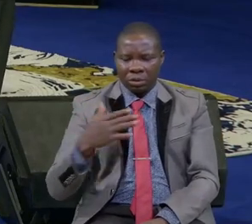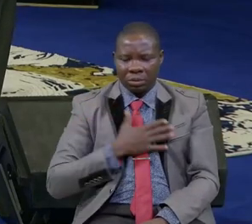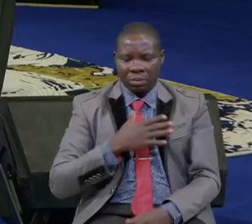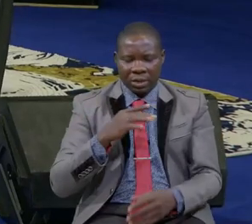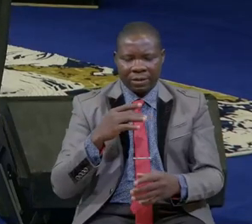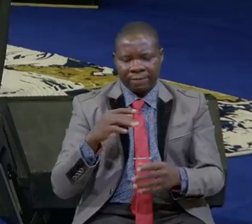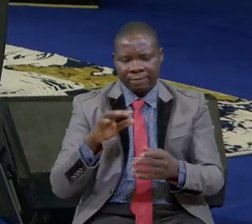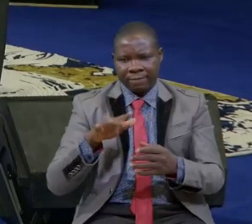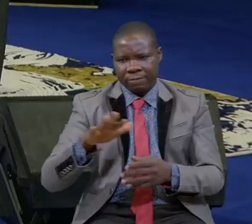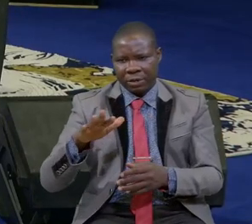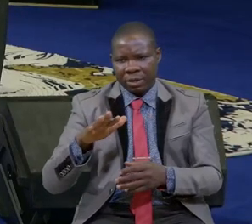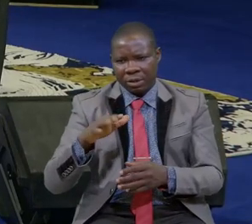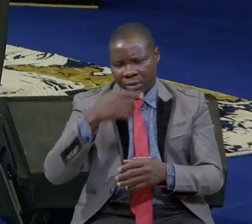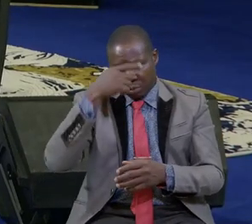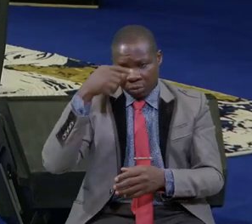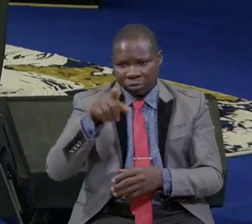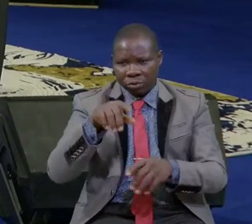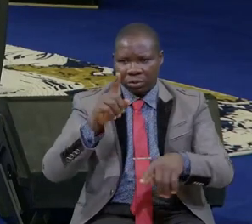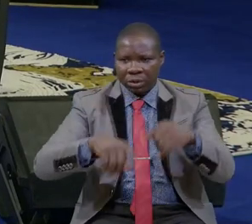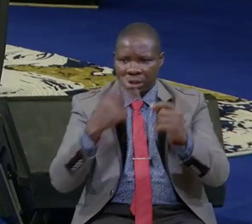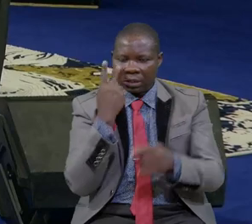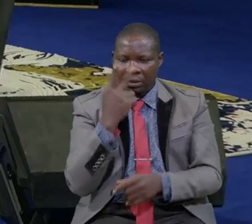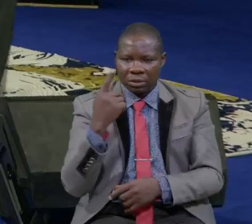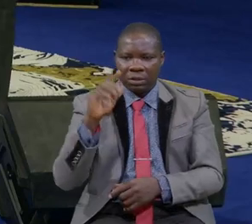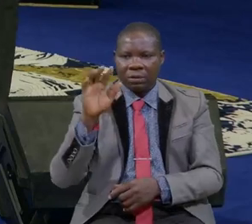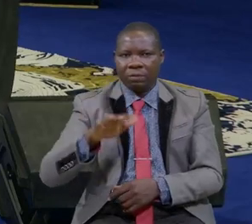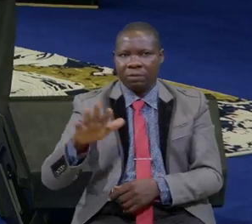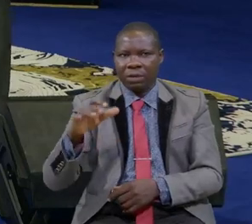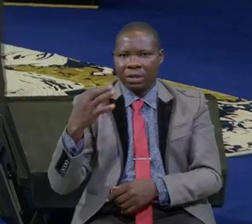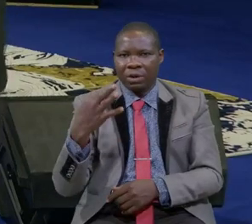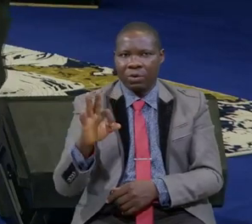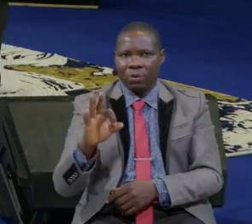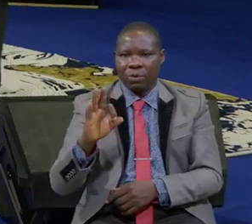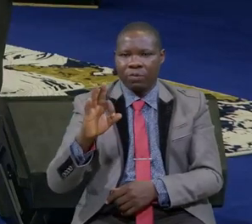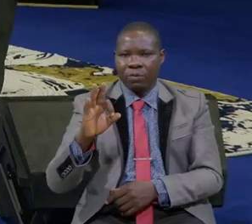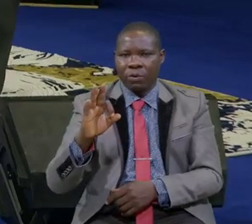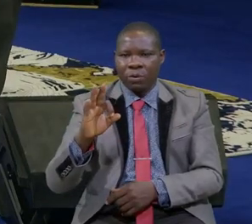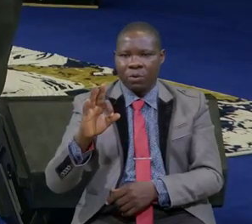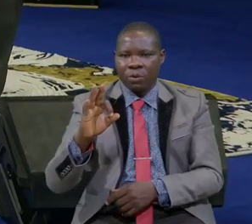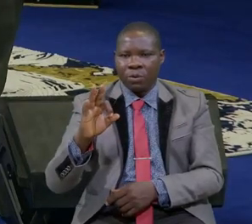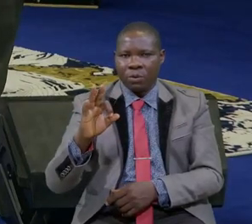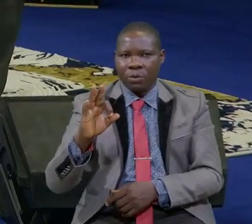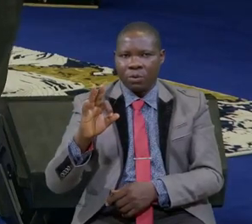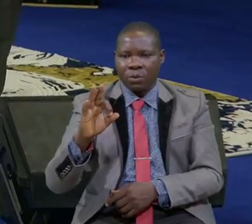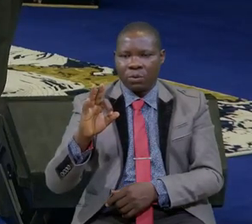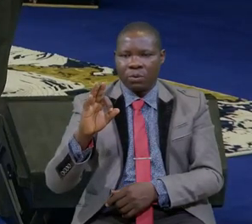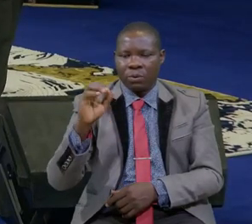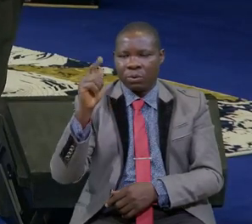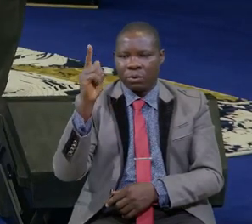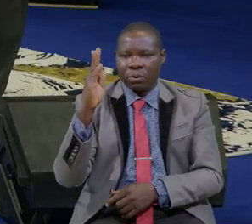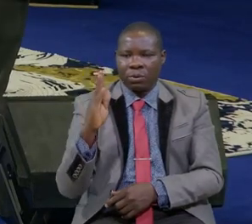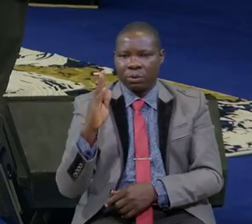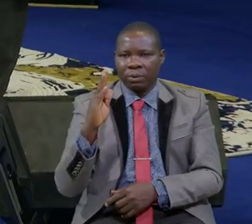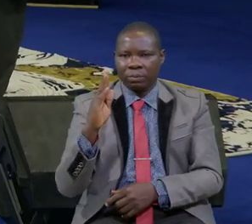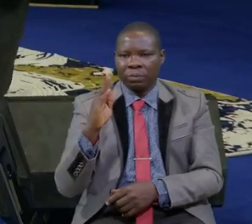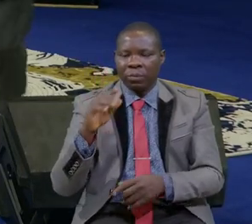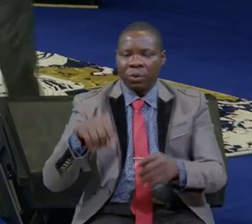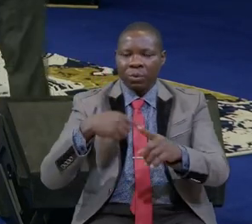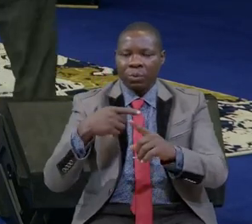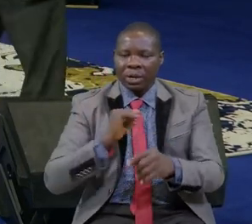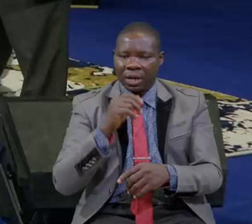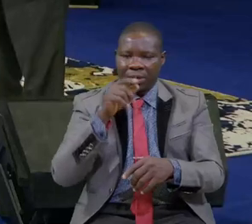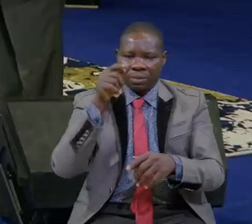can't see his finger, but you can see my finger. When I point to you, it's not